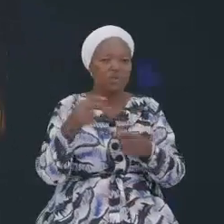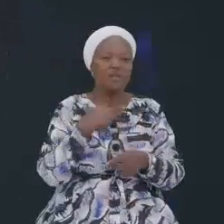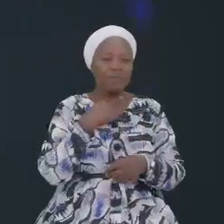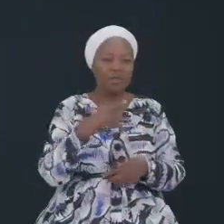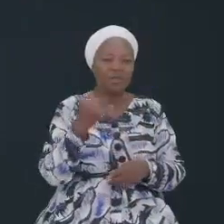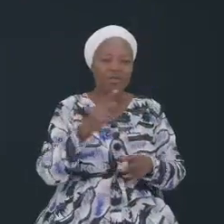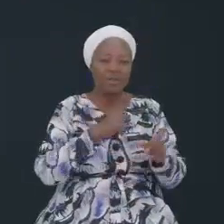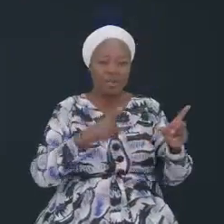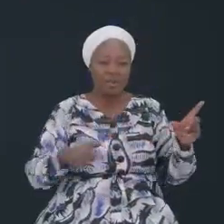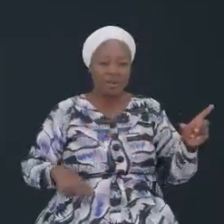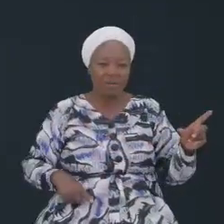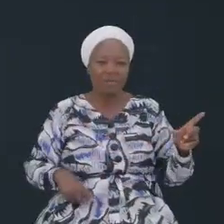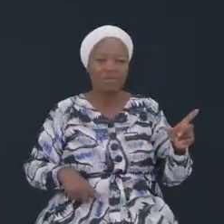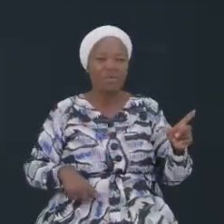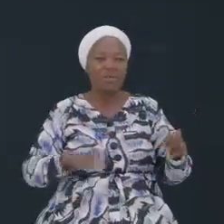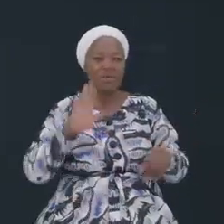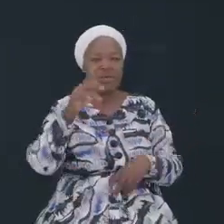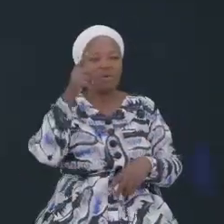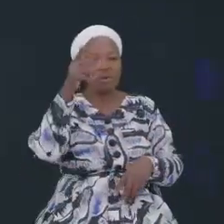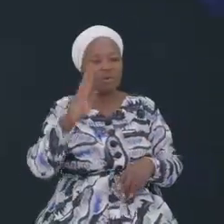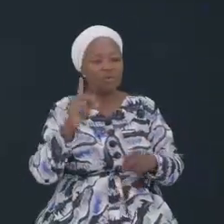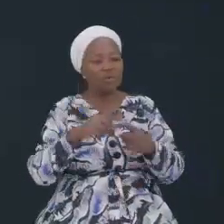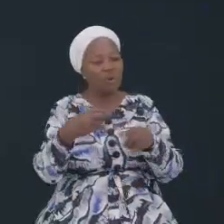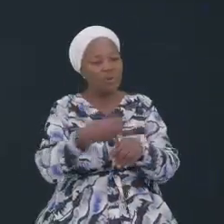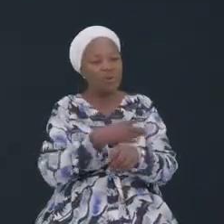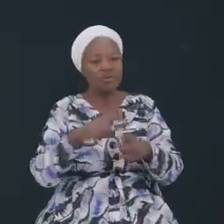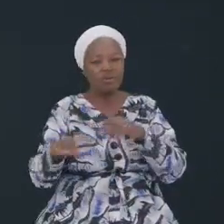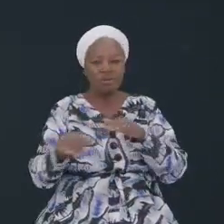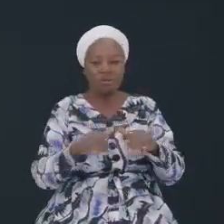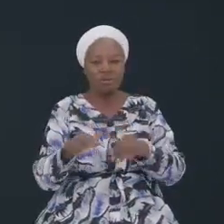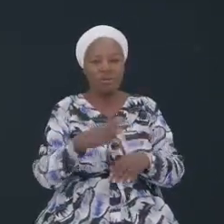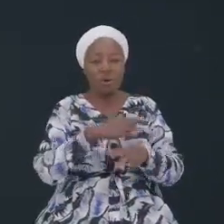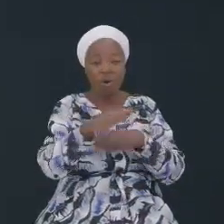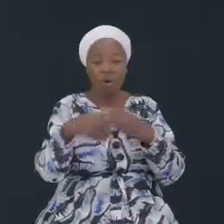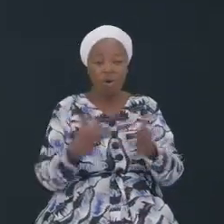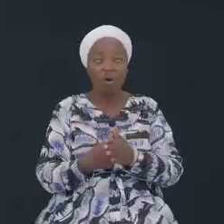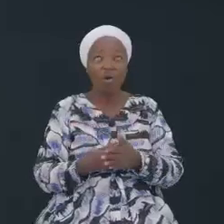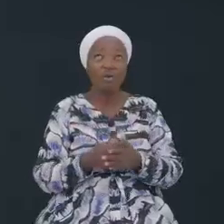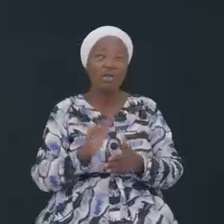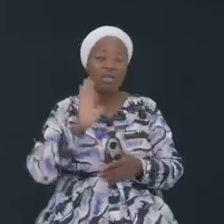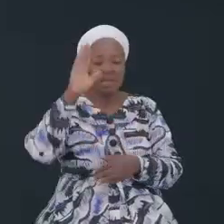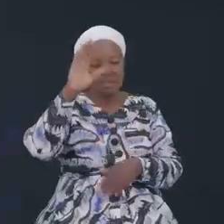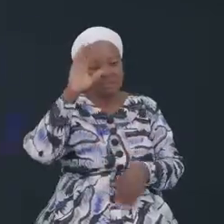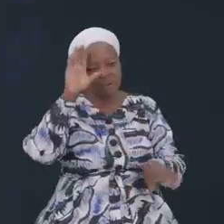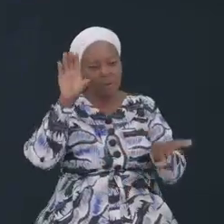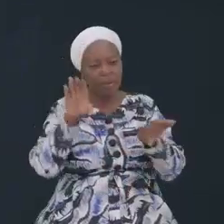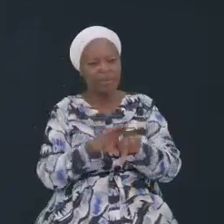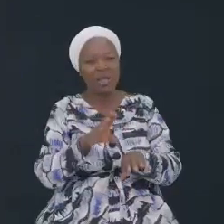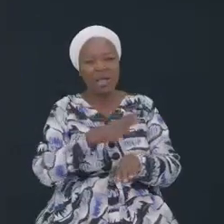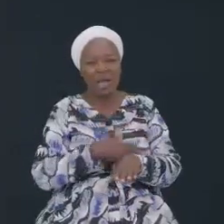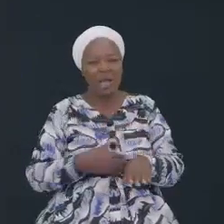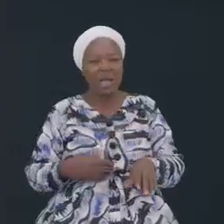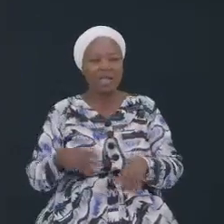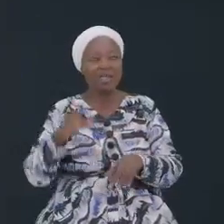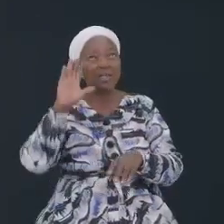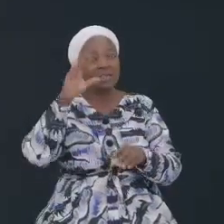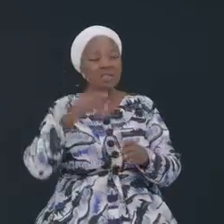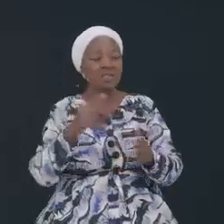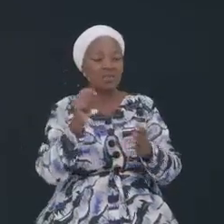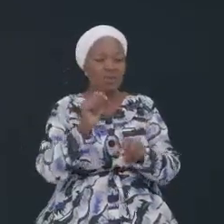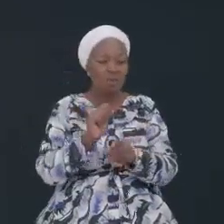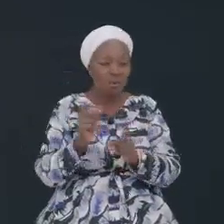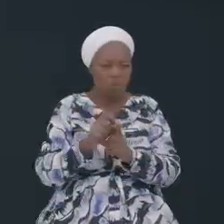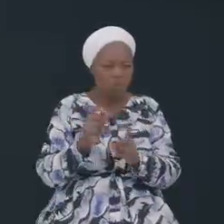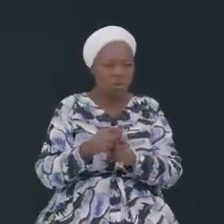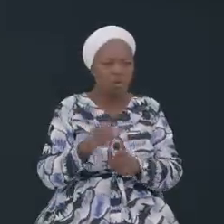voice of the Lord thy God, to observe to do all his commandments and his statutes, which